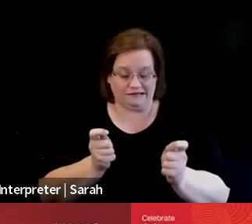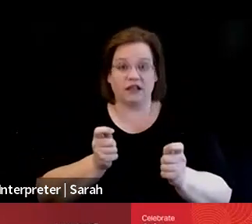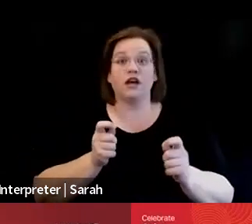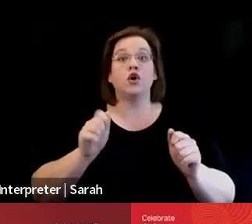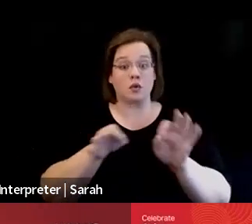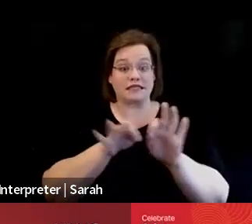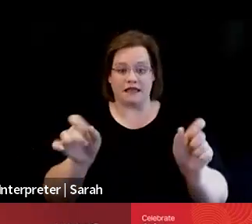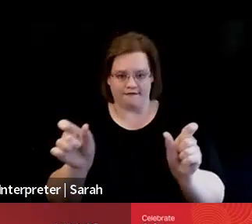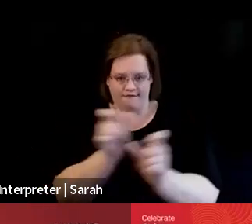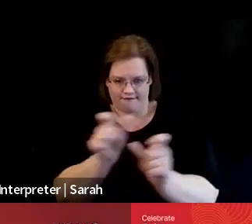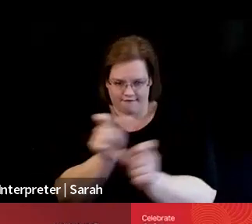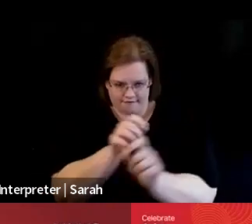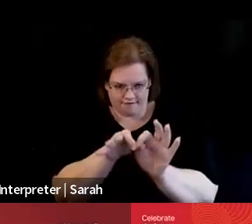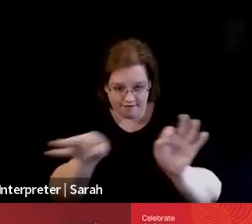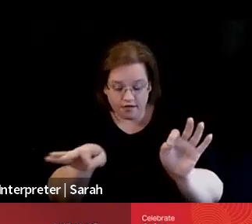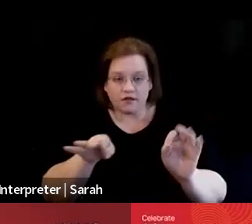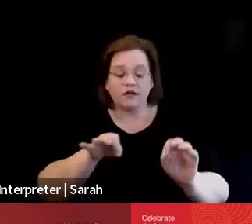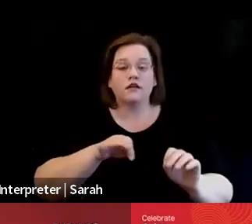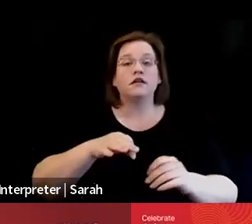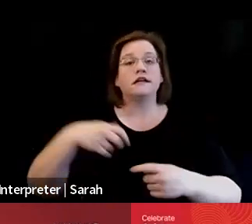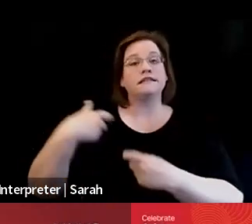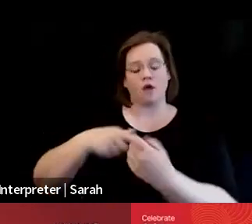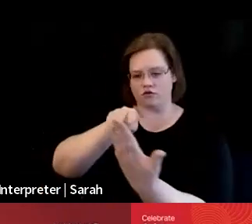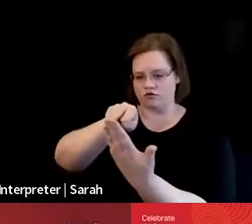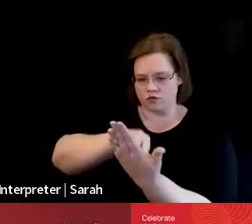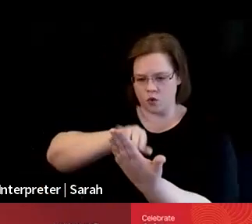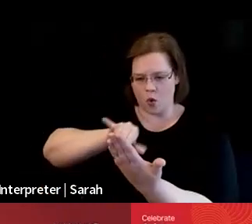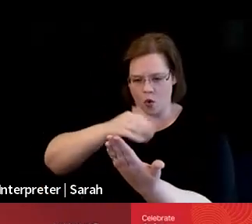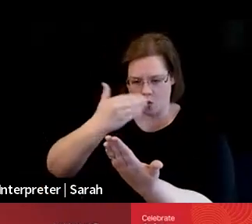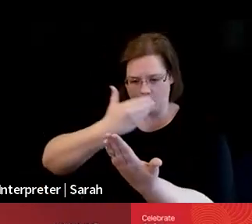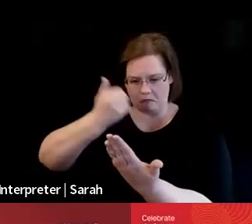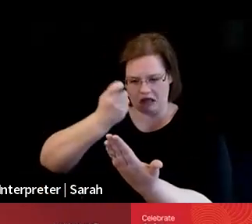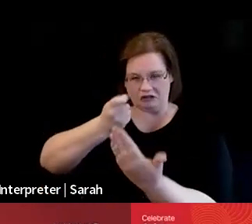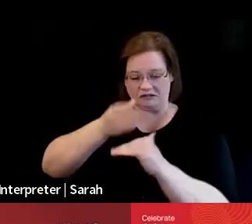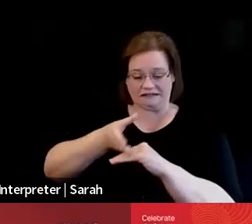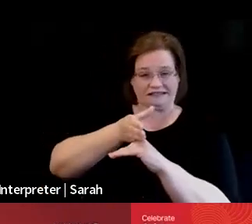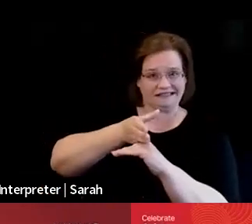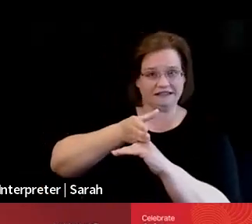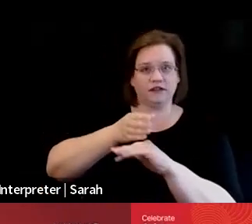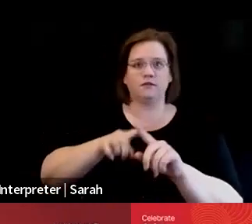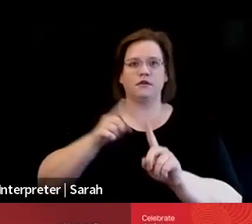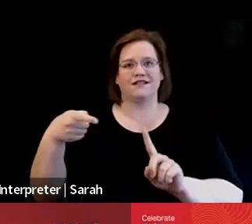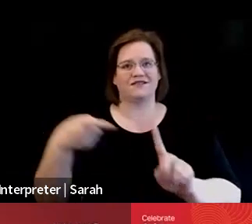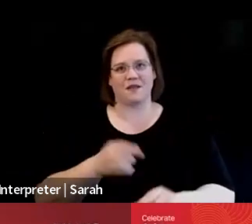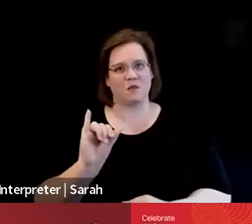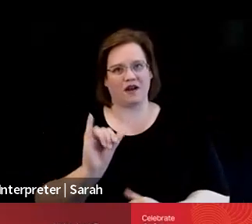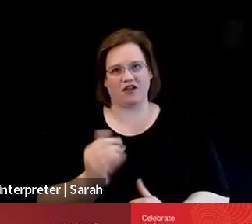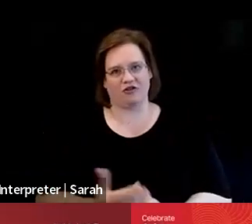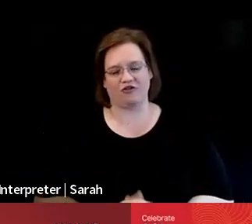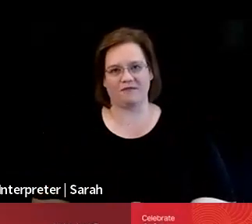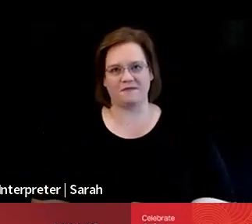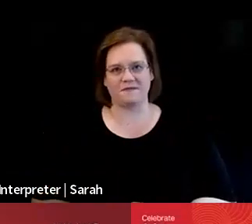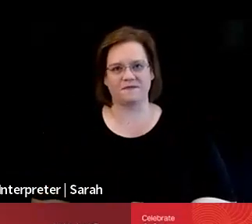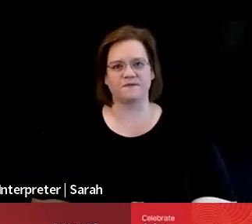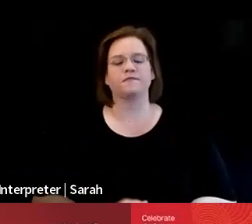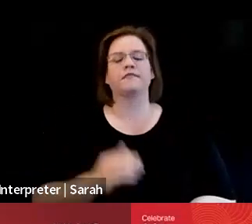your Spanish-speaking patients might get a better product, but that's not necessarily the point either, right? Mm-hmm.